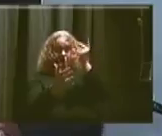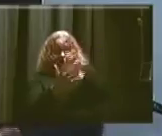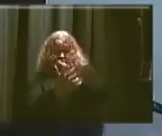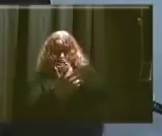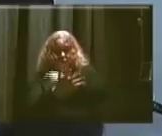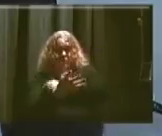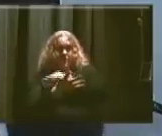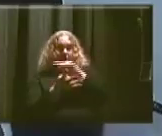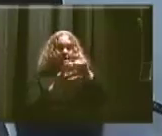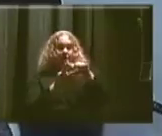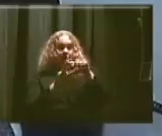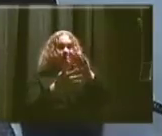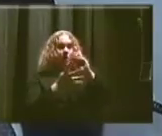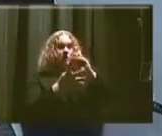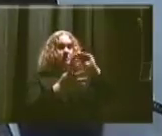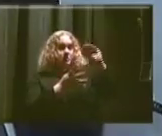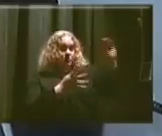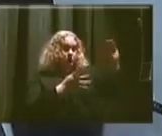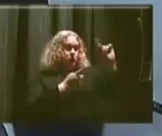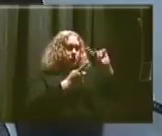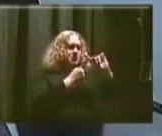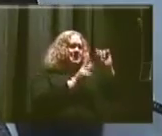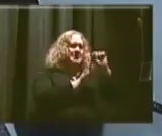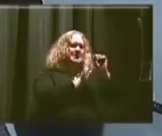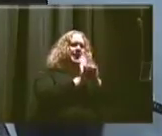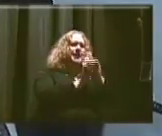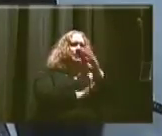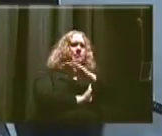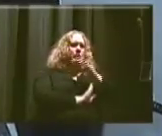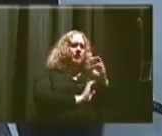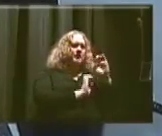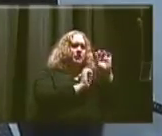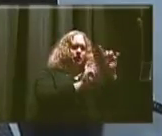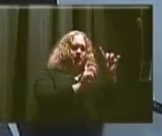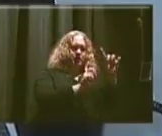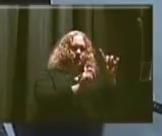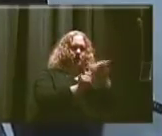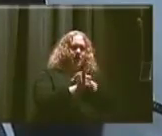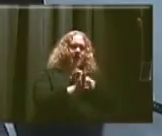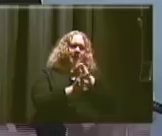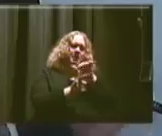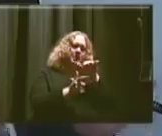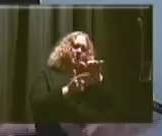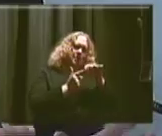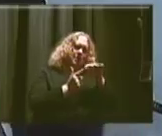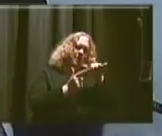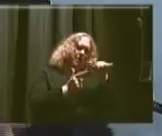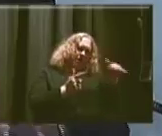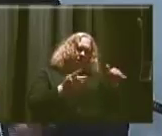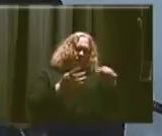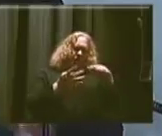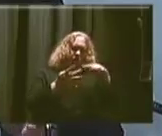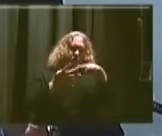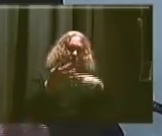in March. The other three requests, I think, will be reviewed by staff, and then